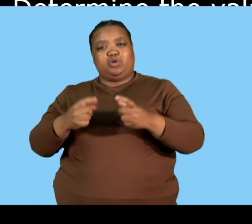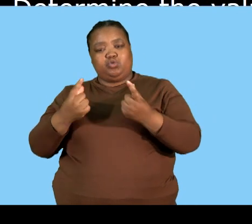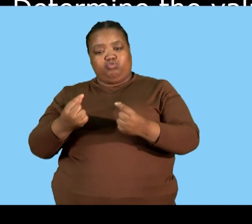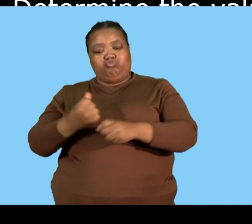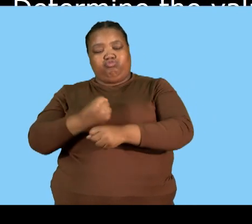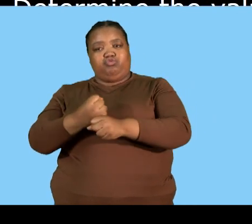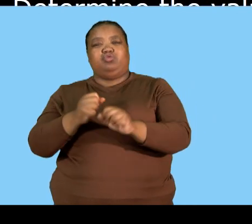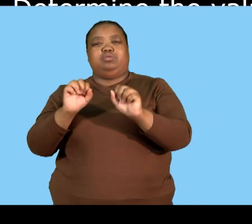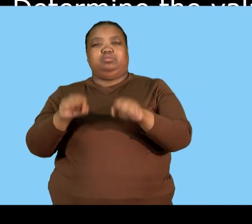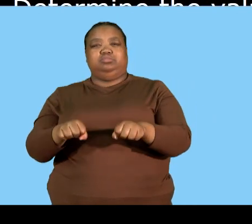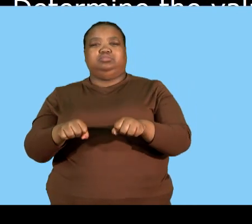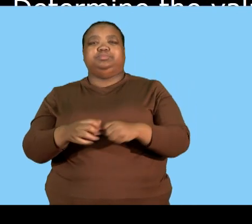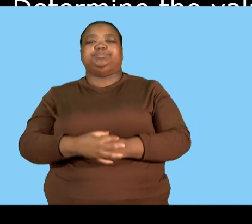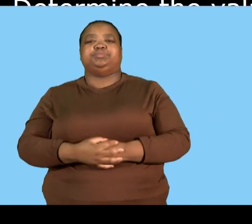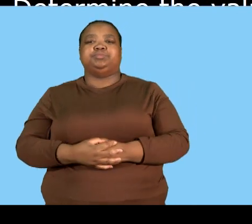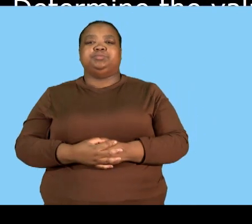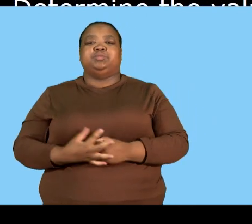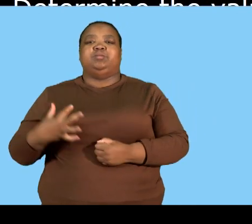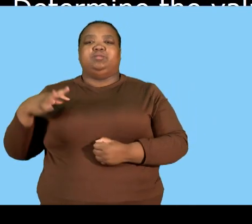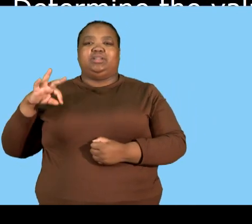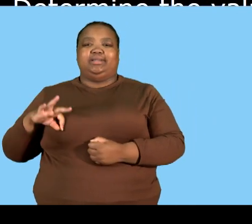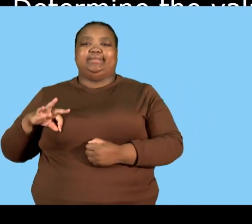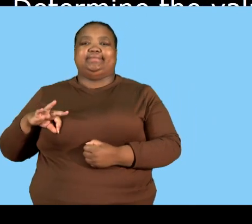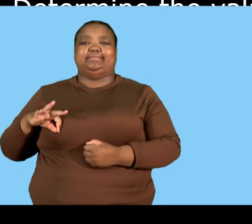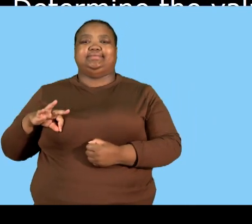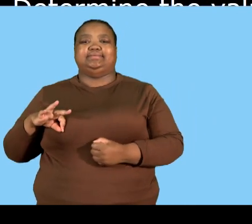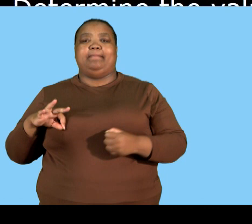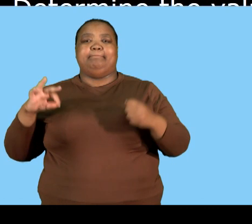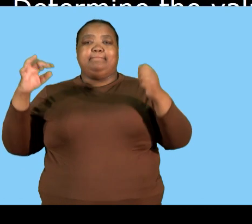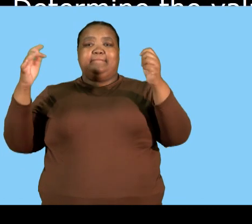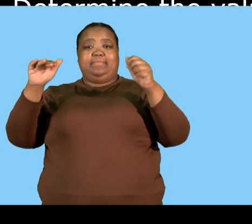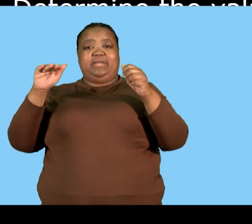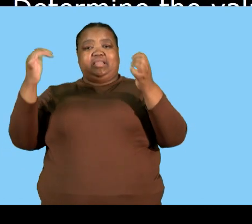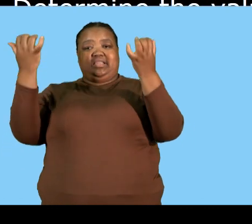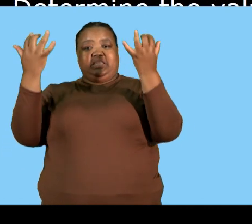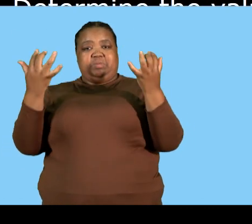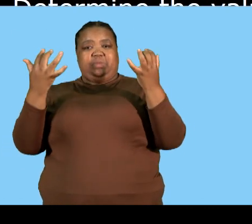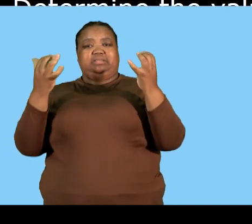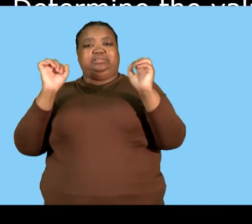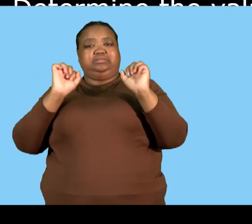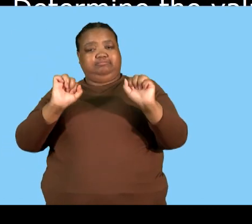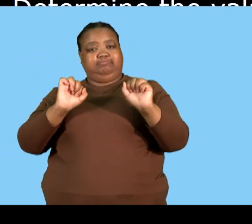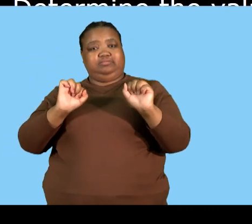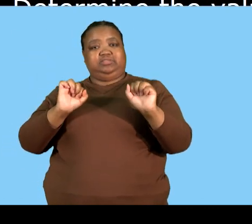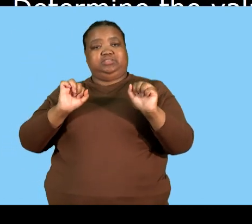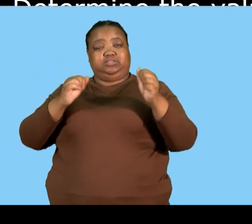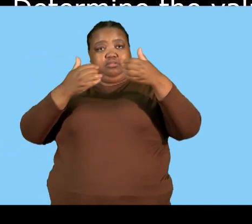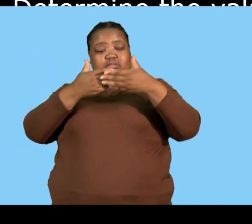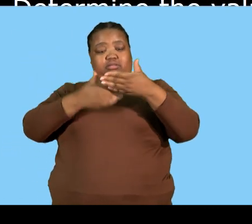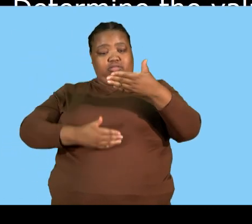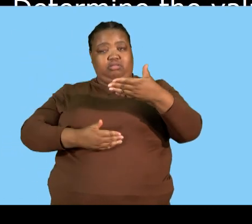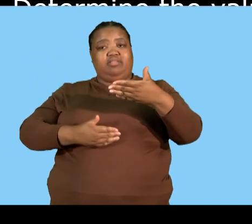the financial document given to us, we can see that it's a bank statement. Now, looking at